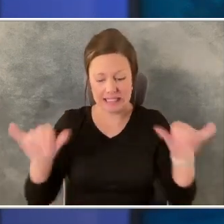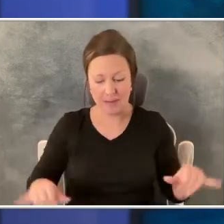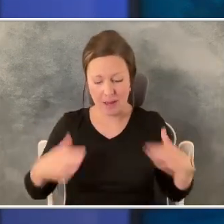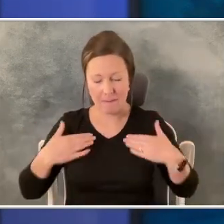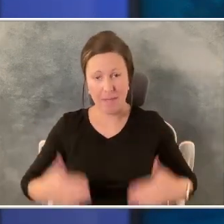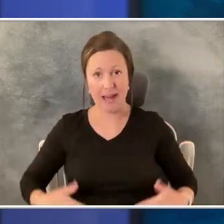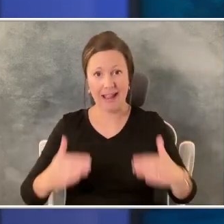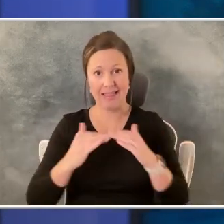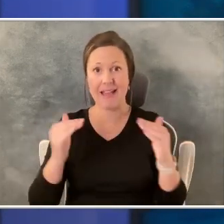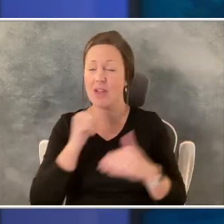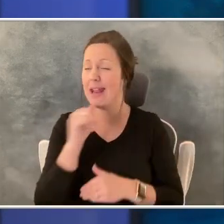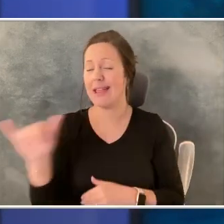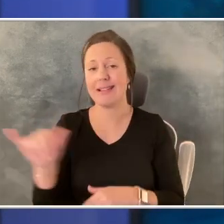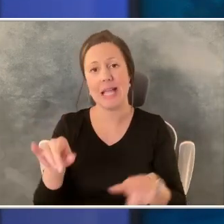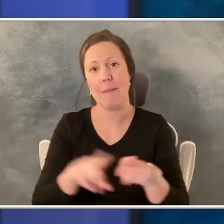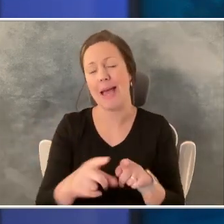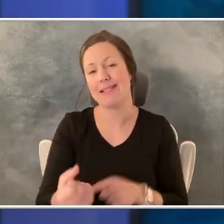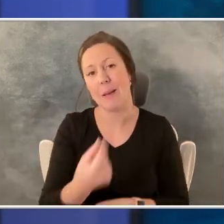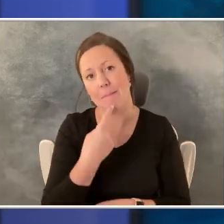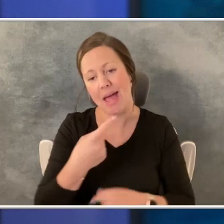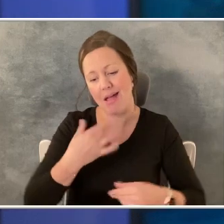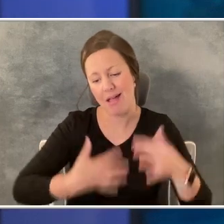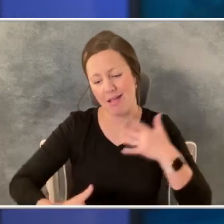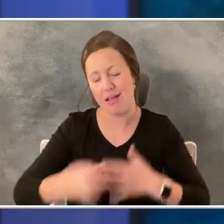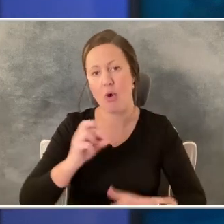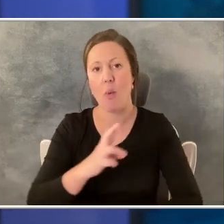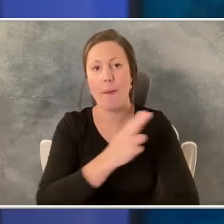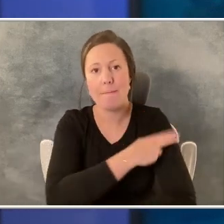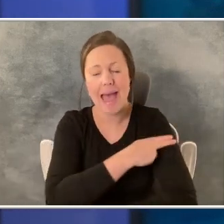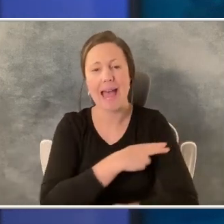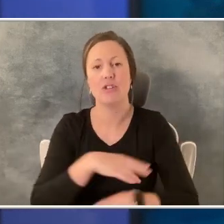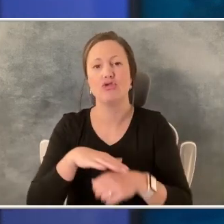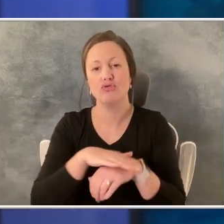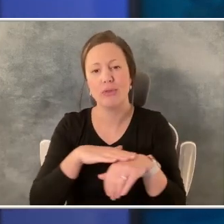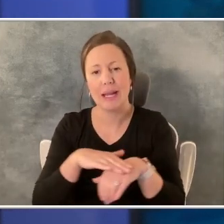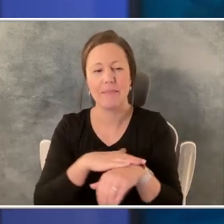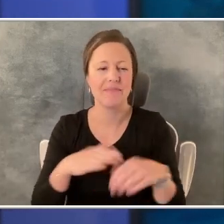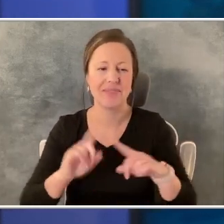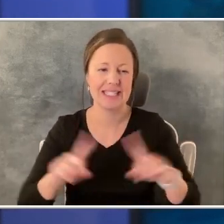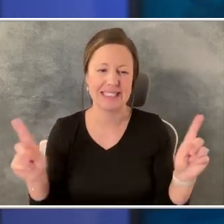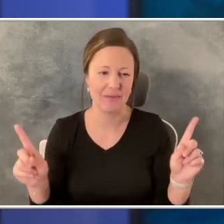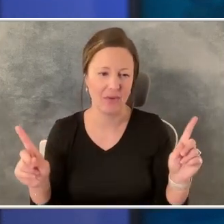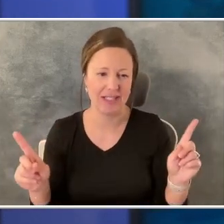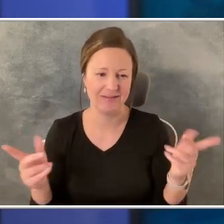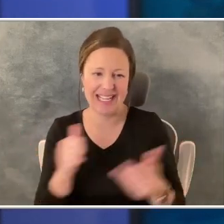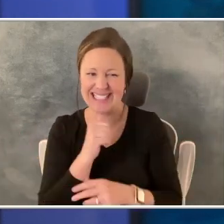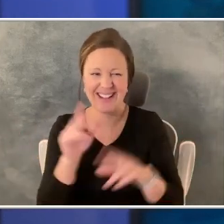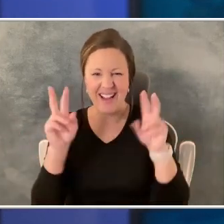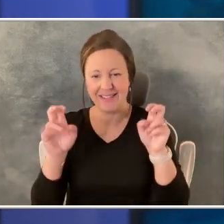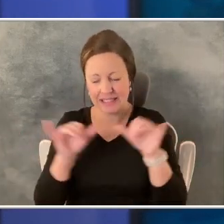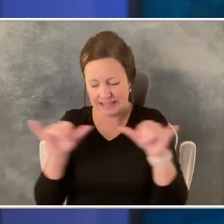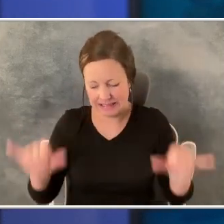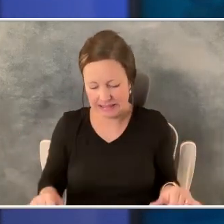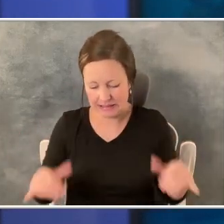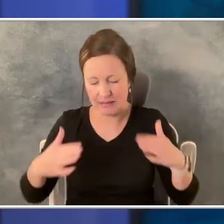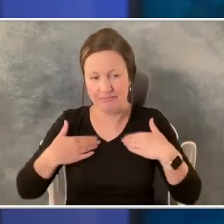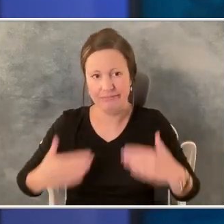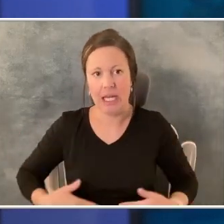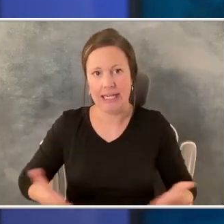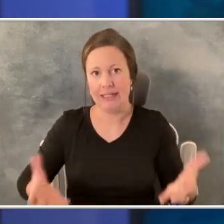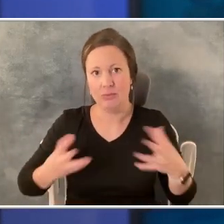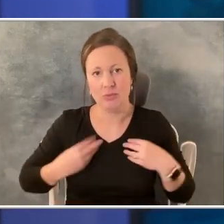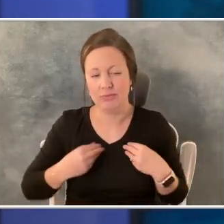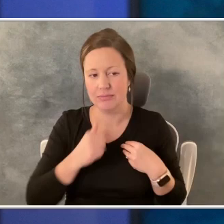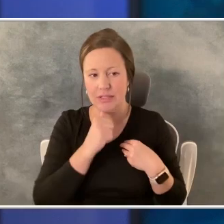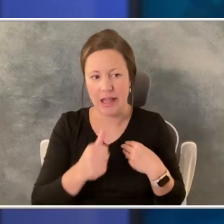of a pill or a patch or a cream that we would think of what we would call systemic. So, a person that is